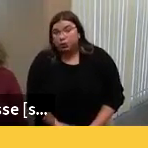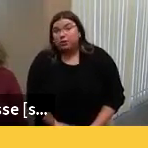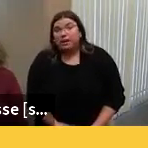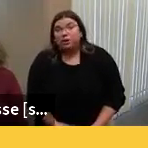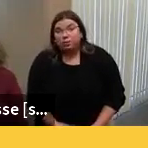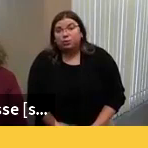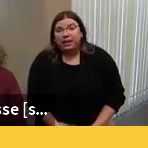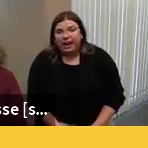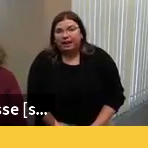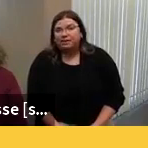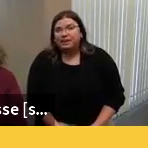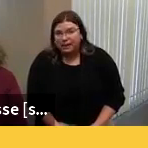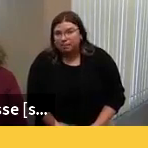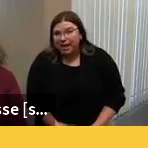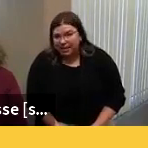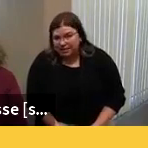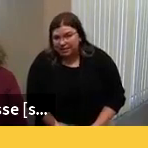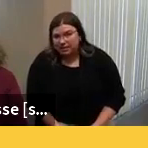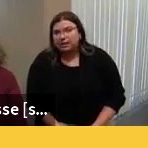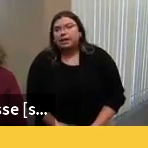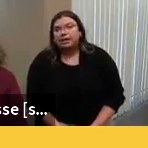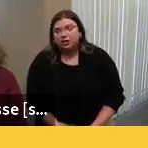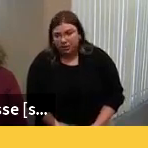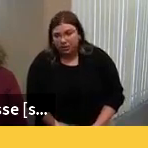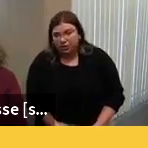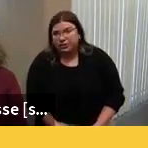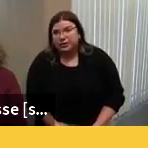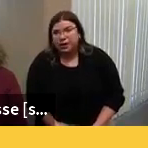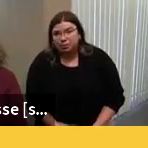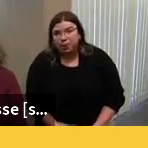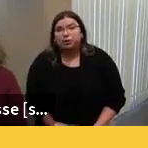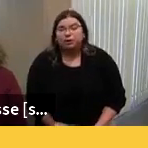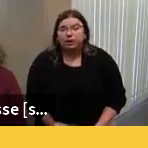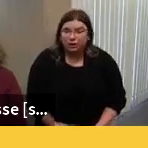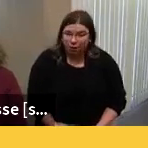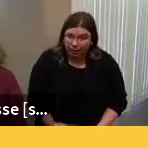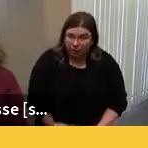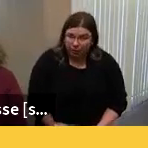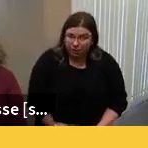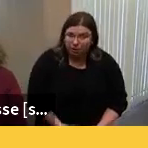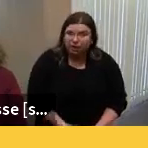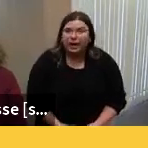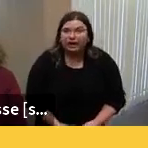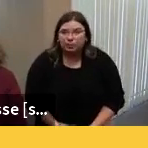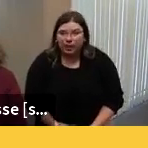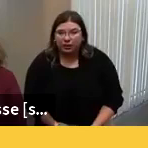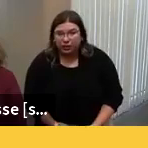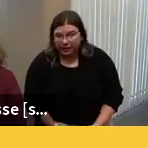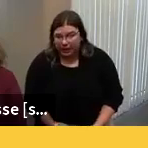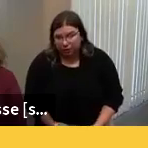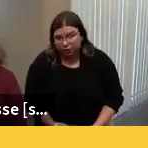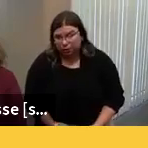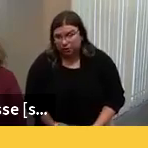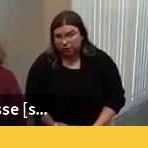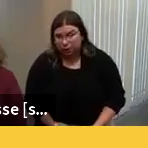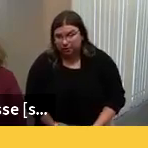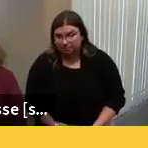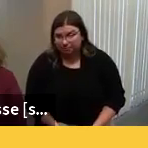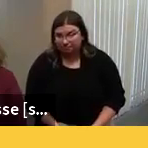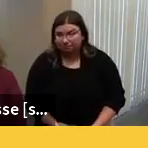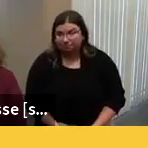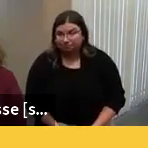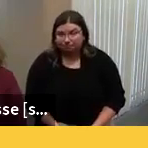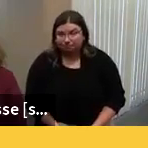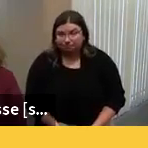So know that you will have the best instructors in both your interpreting coursework as well as your language